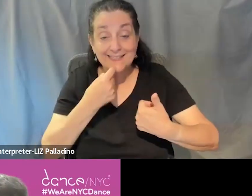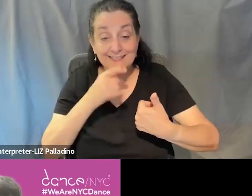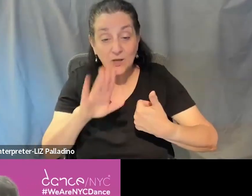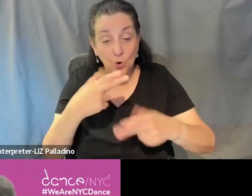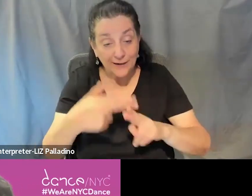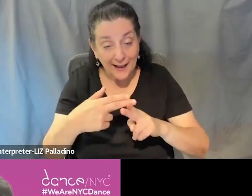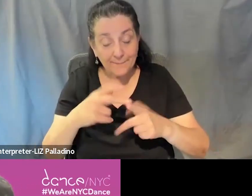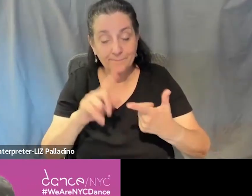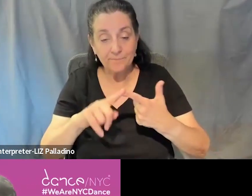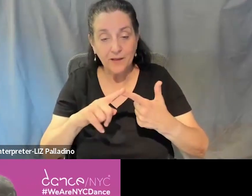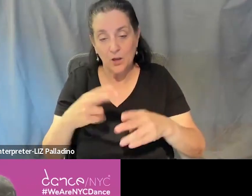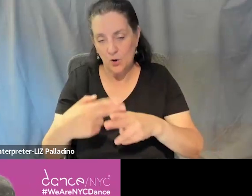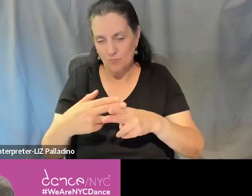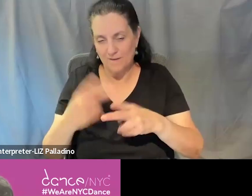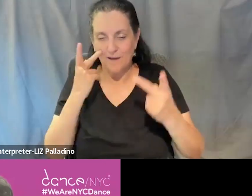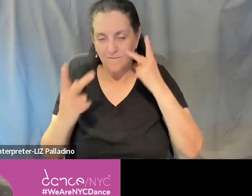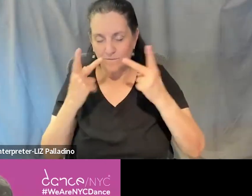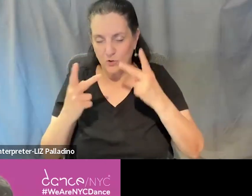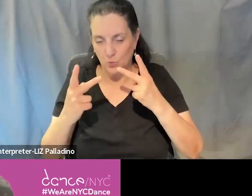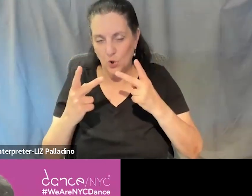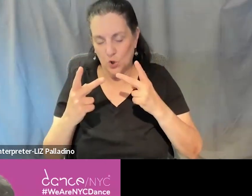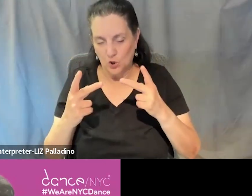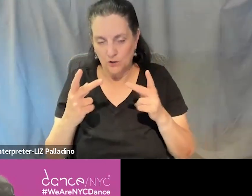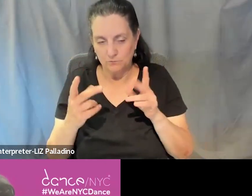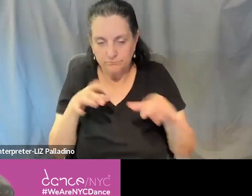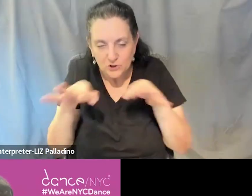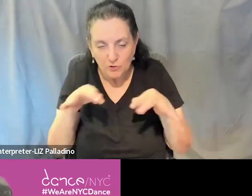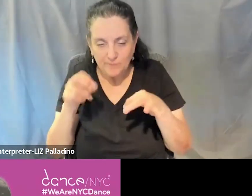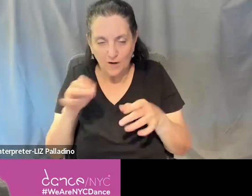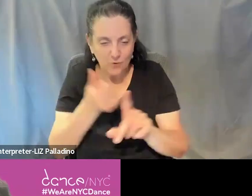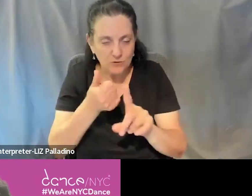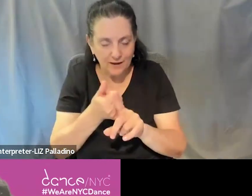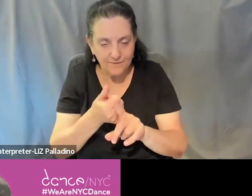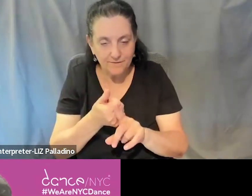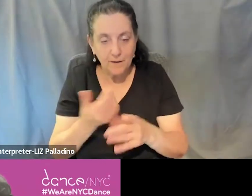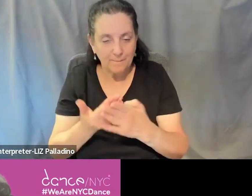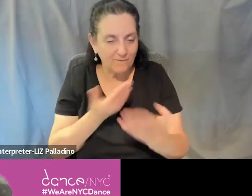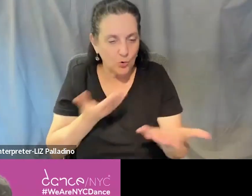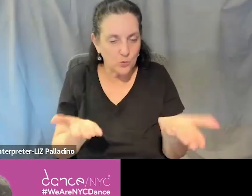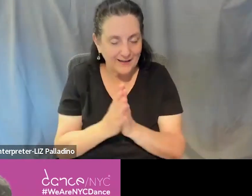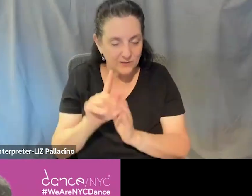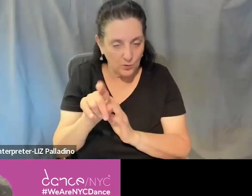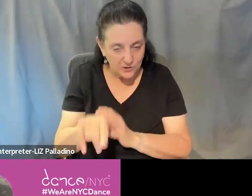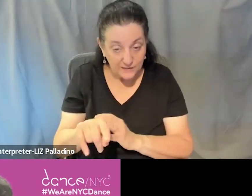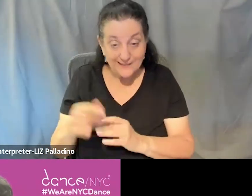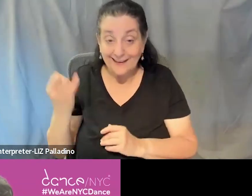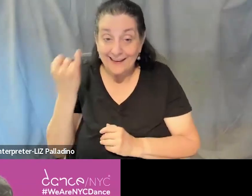brief visual description of yourself before asking your question. Otherwise, feel free to submit any